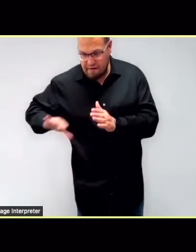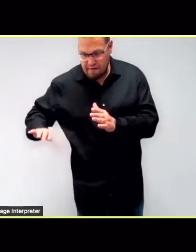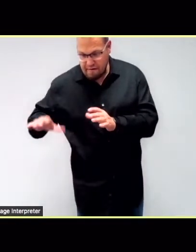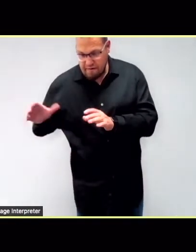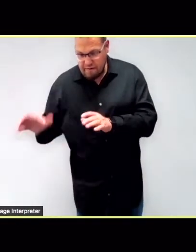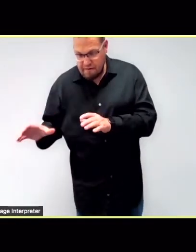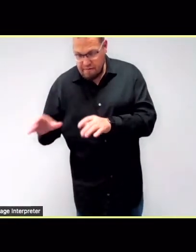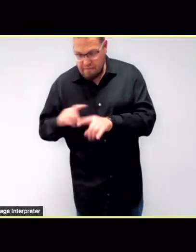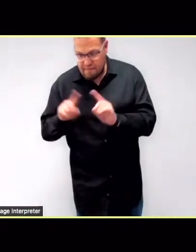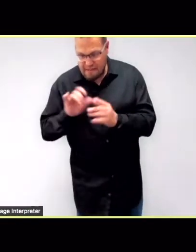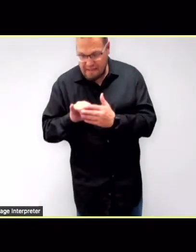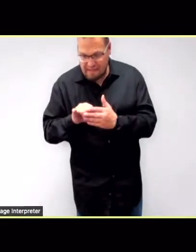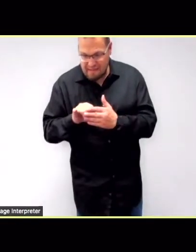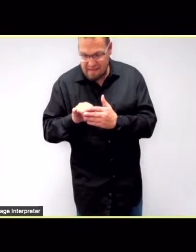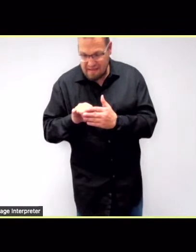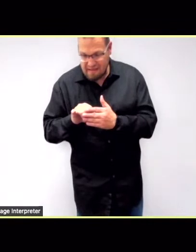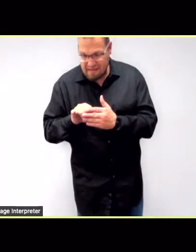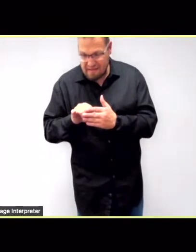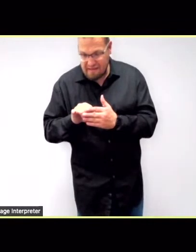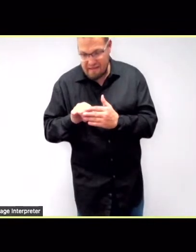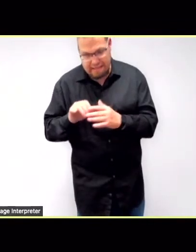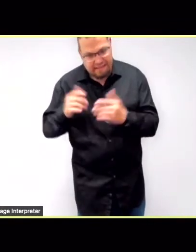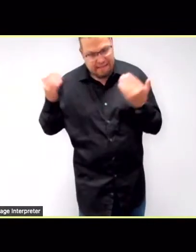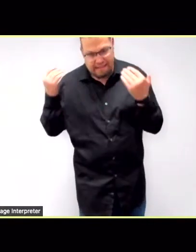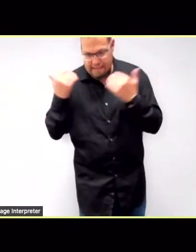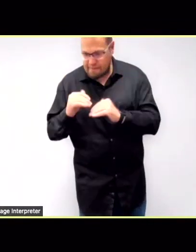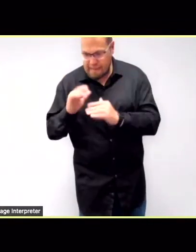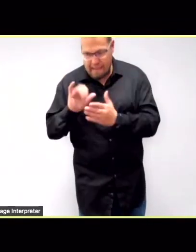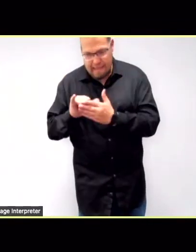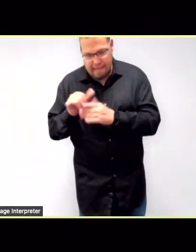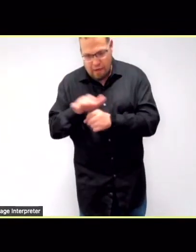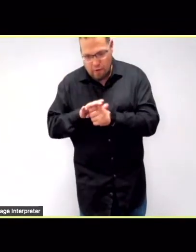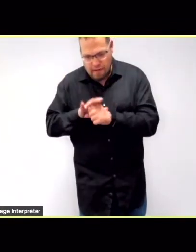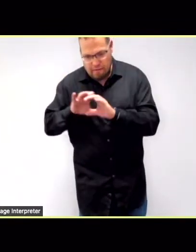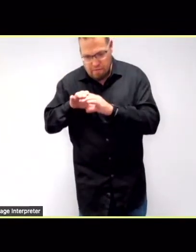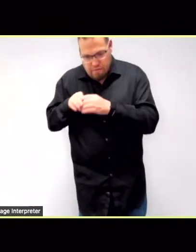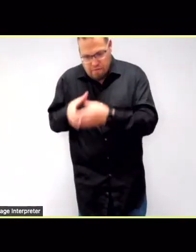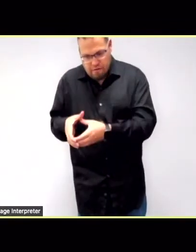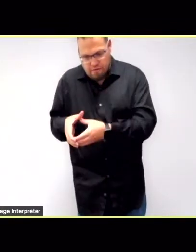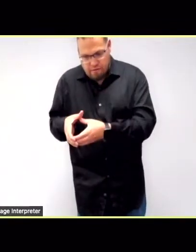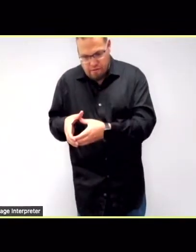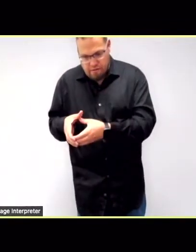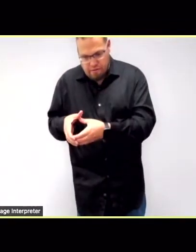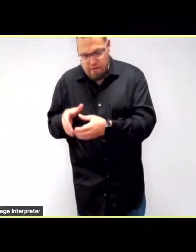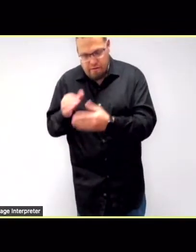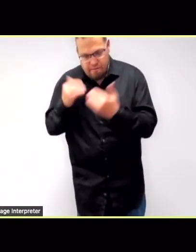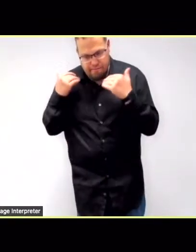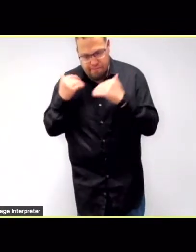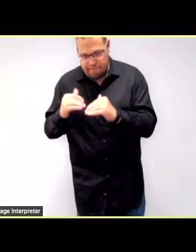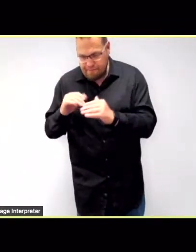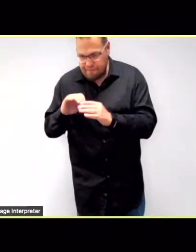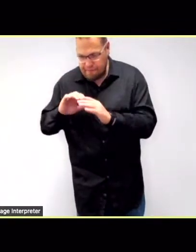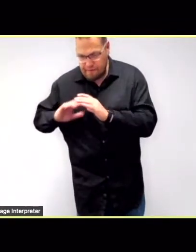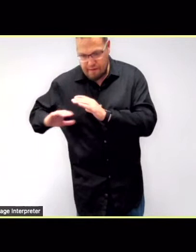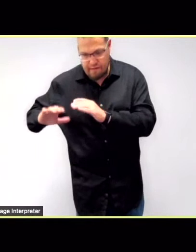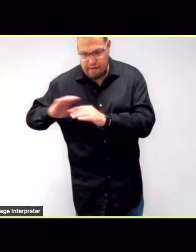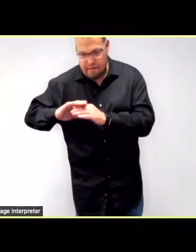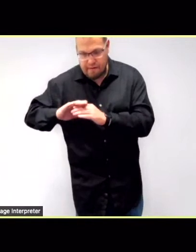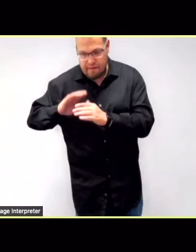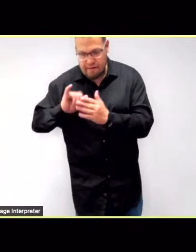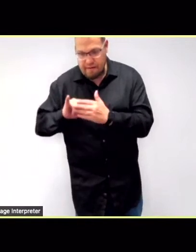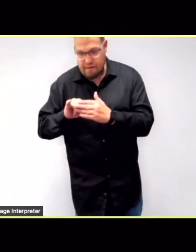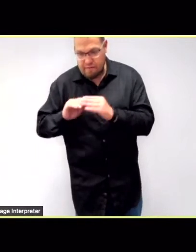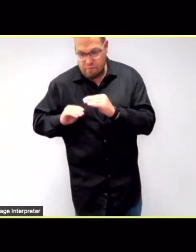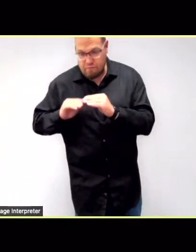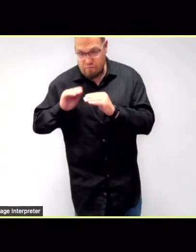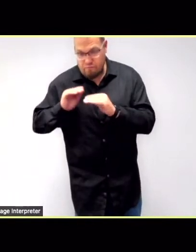but it's pretty laterally limited to just that area, and it's also vertically limited to that area. And the groundwater data suggests